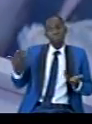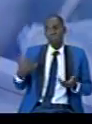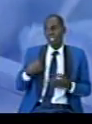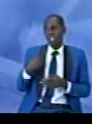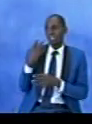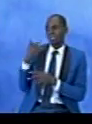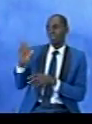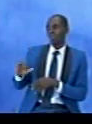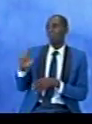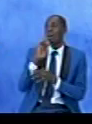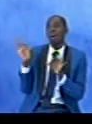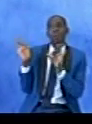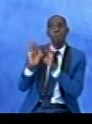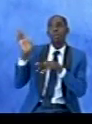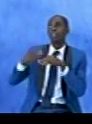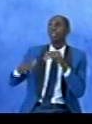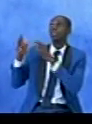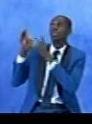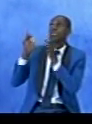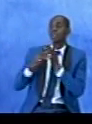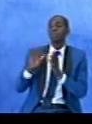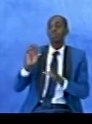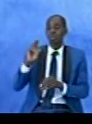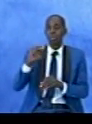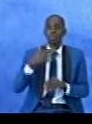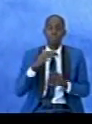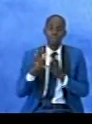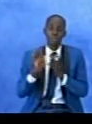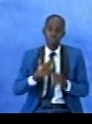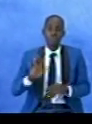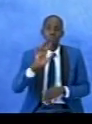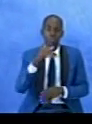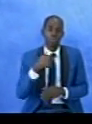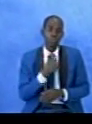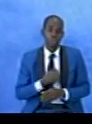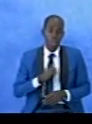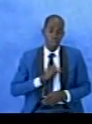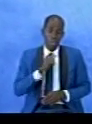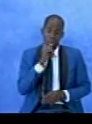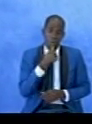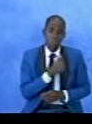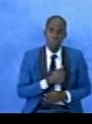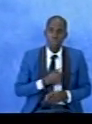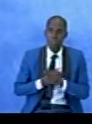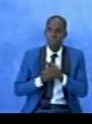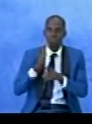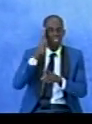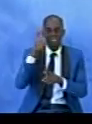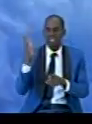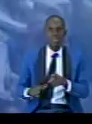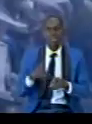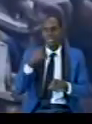my children, I get your message. I am sorry. You'll never do that.